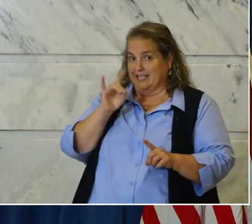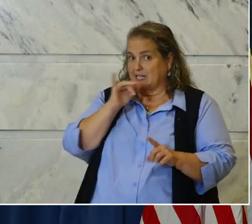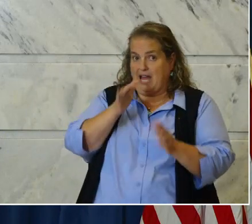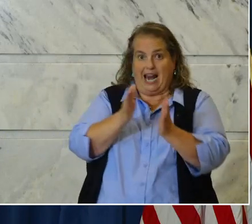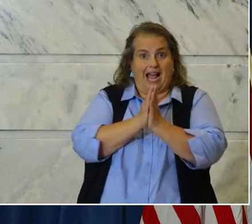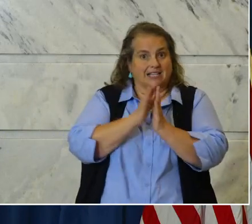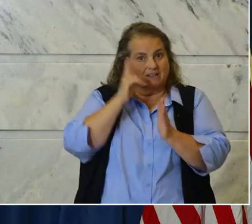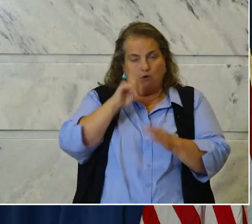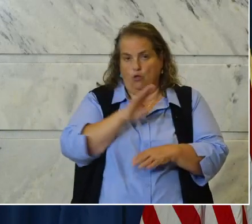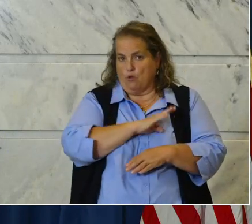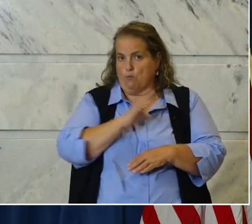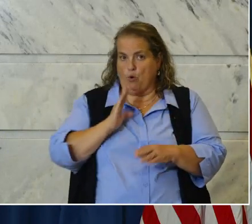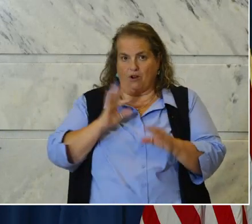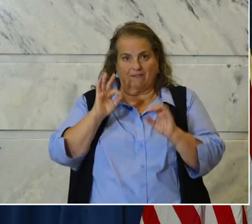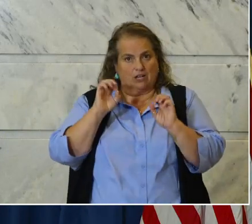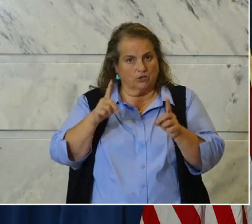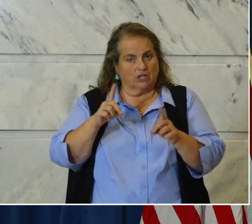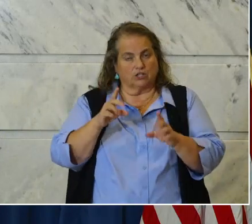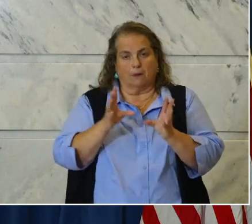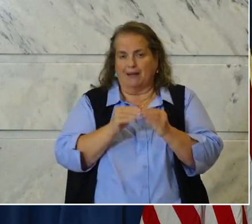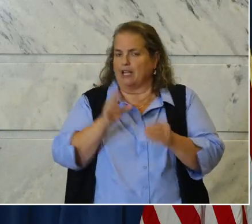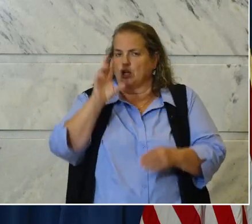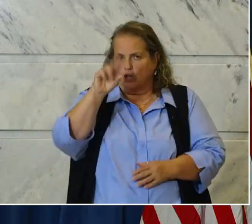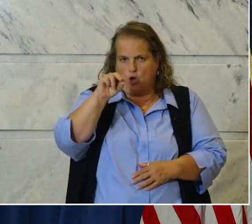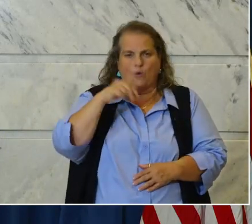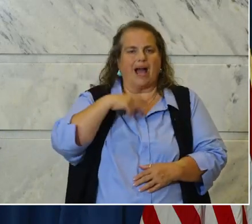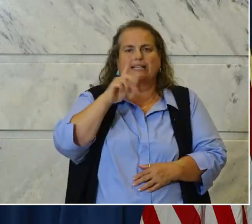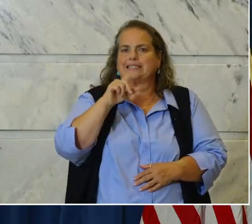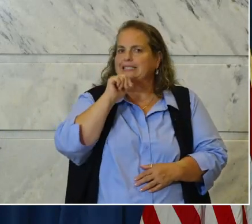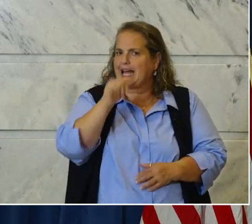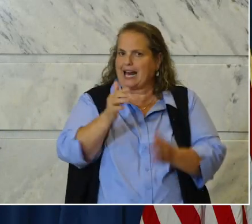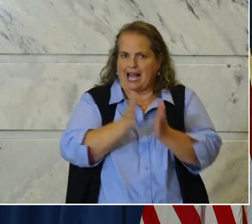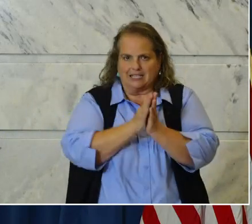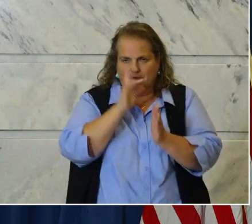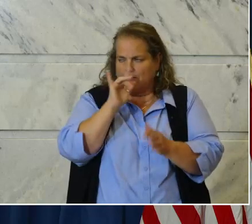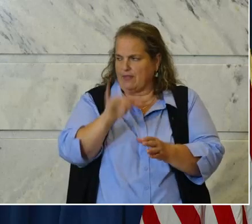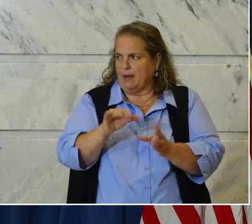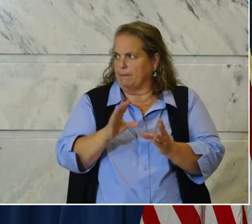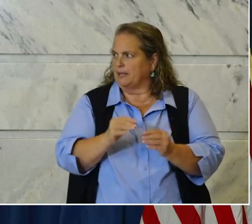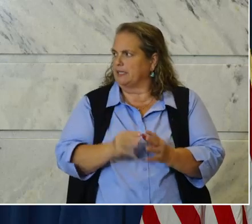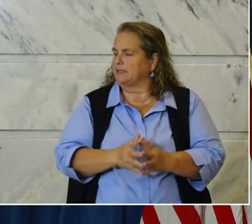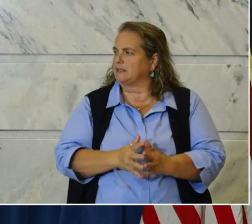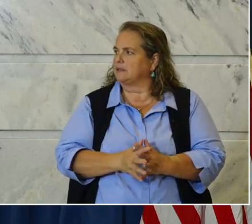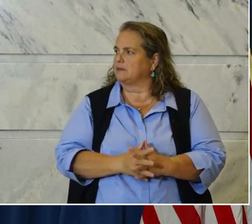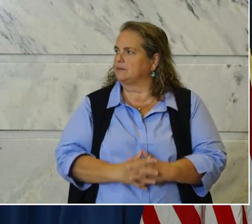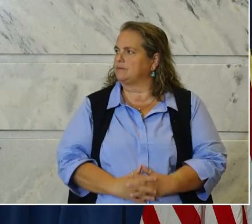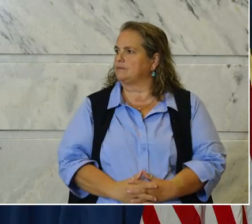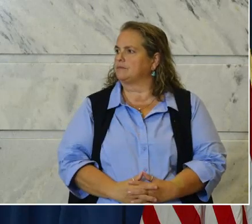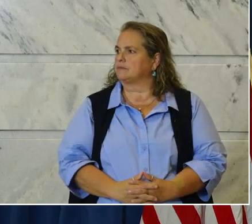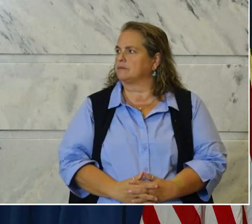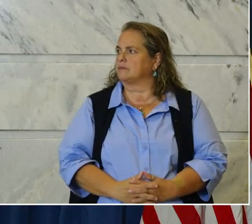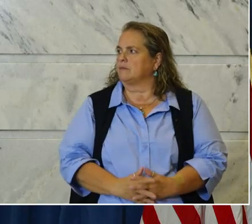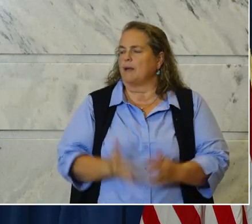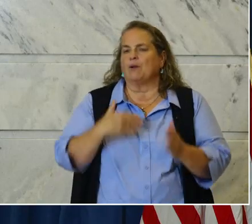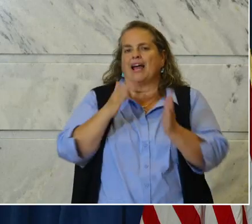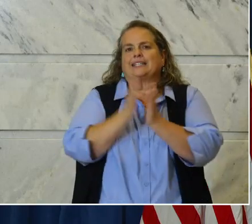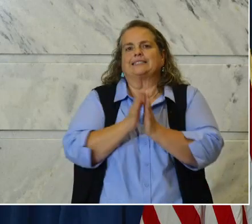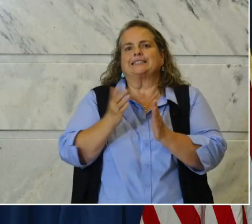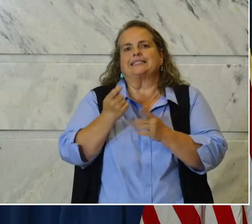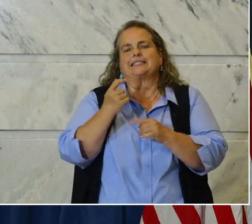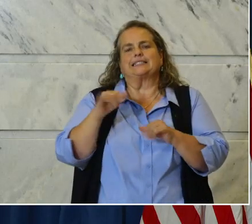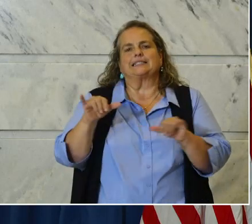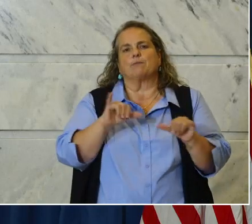did not ask for the meeting of the Kentucky Board of Education at all. I'm going to ask a similar question yesterday in regards to